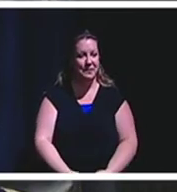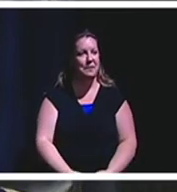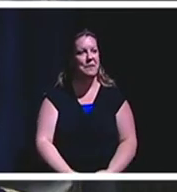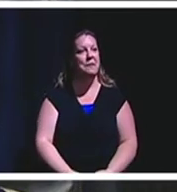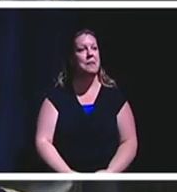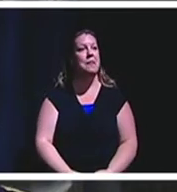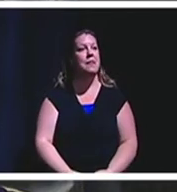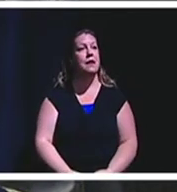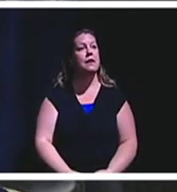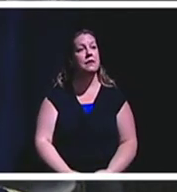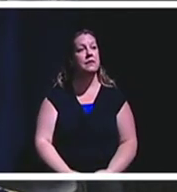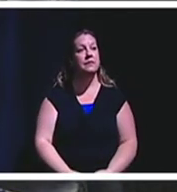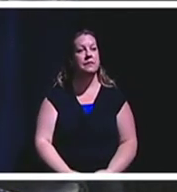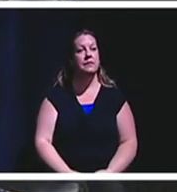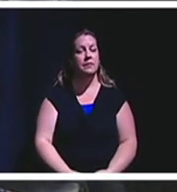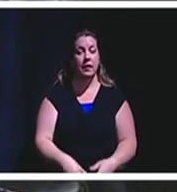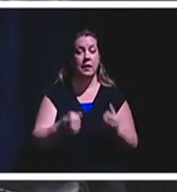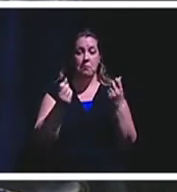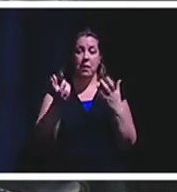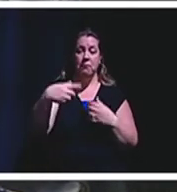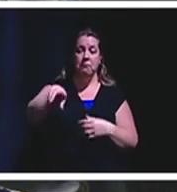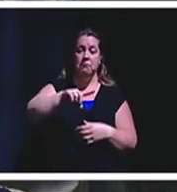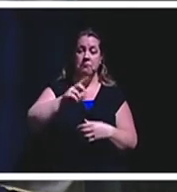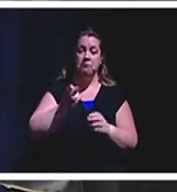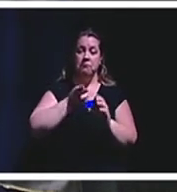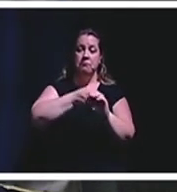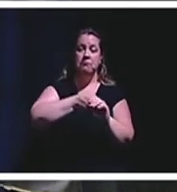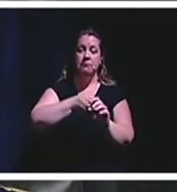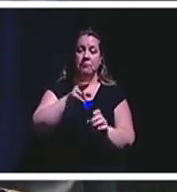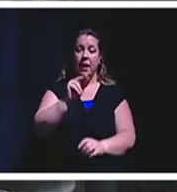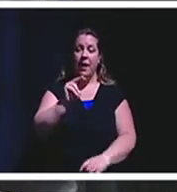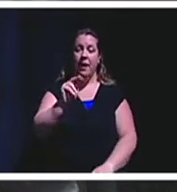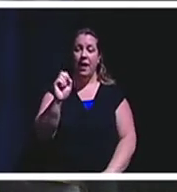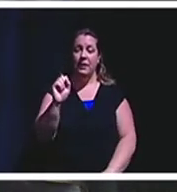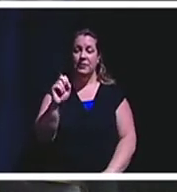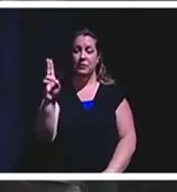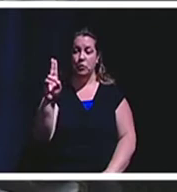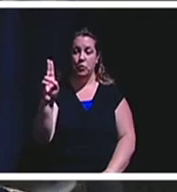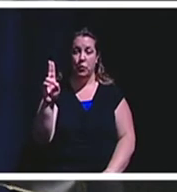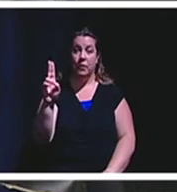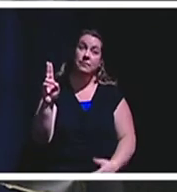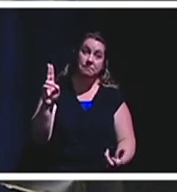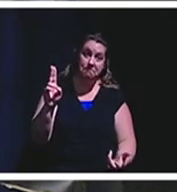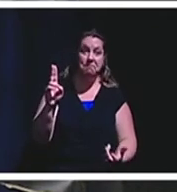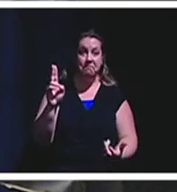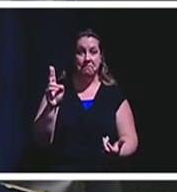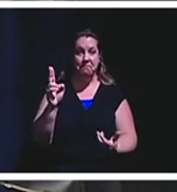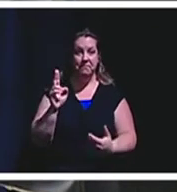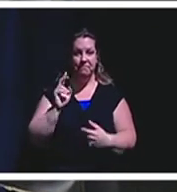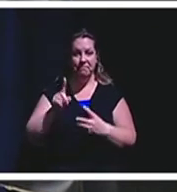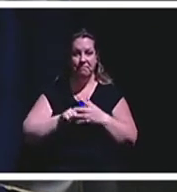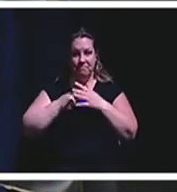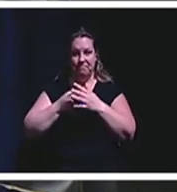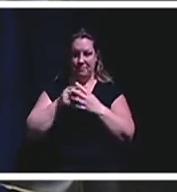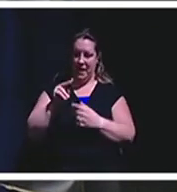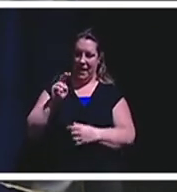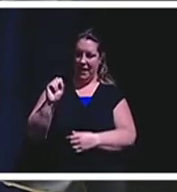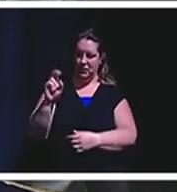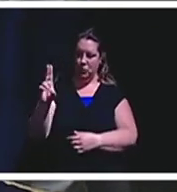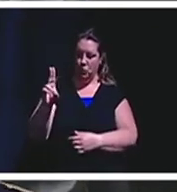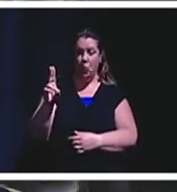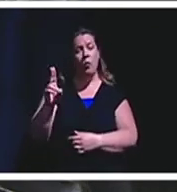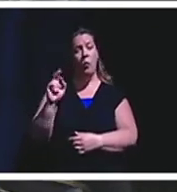Many of you joined the NSU family right straight from NSU or from